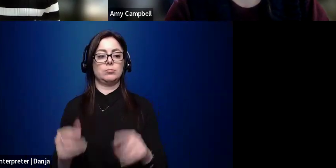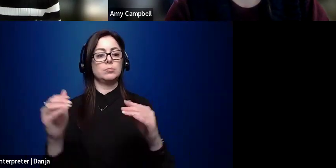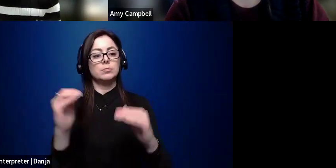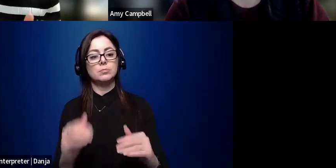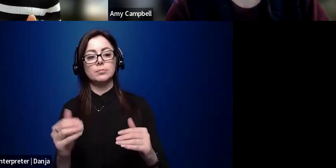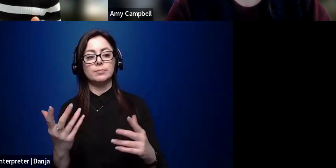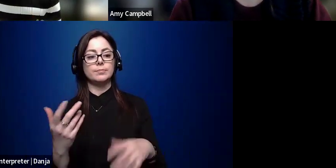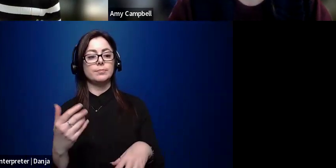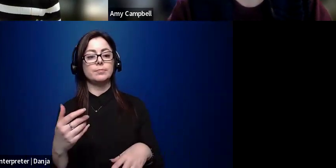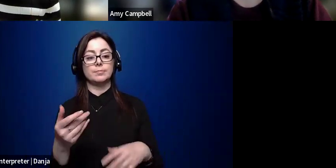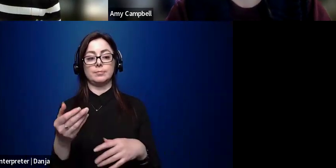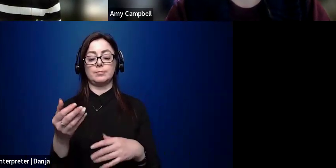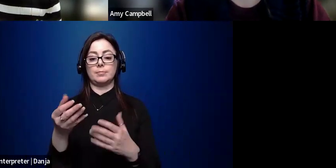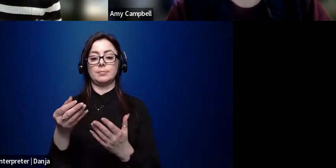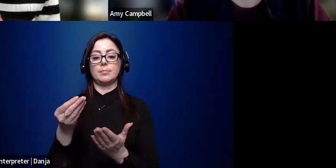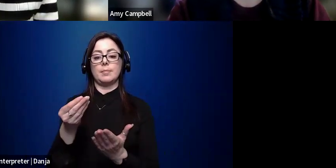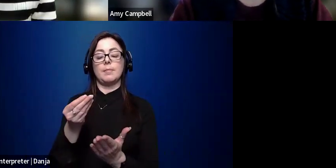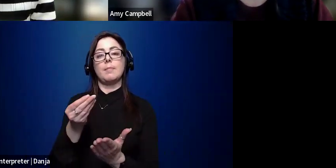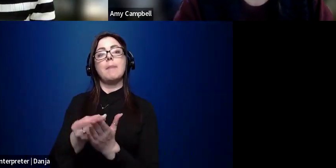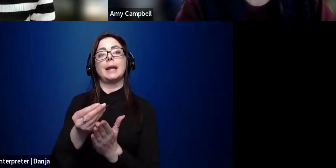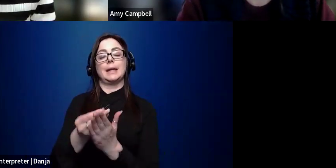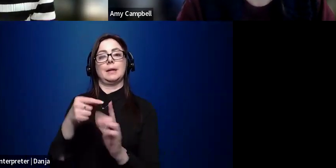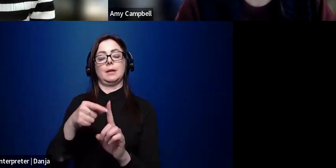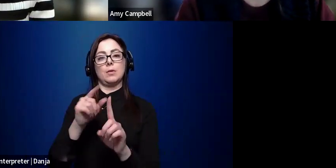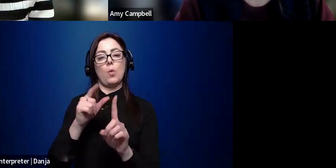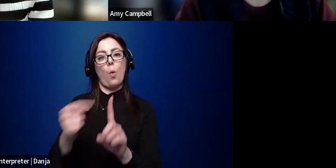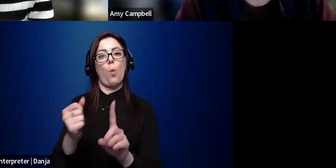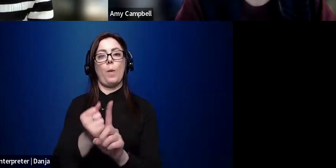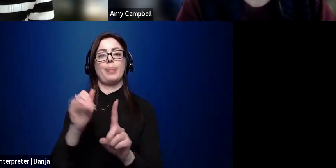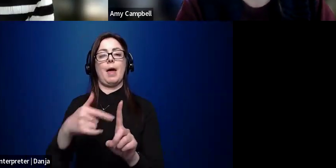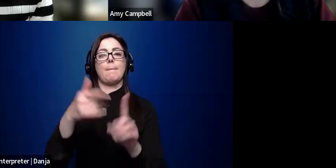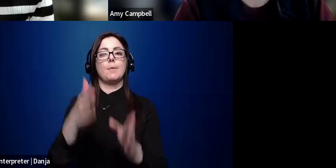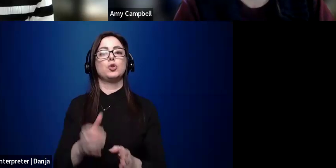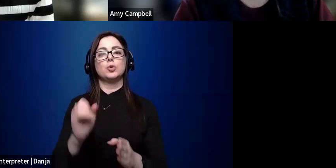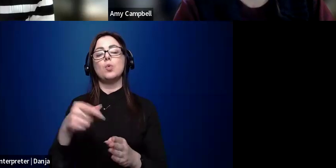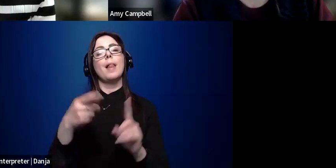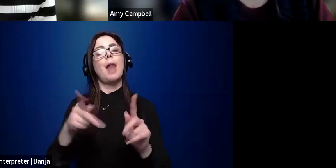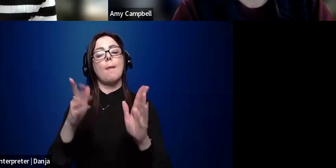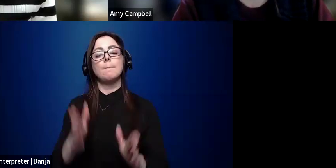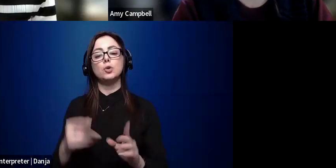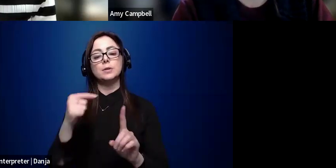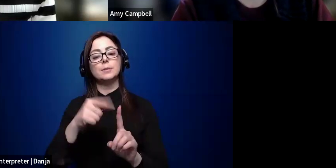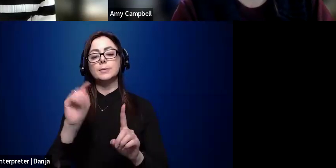which allows people to move from institutions into the community and keep